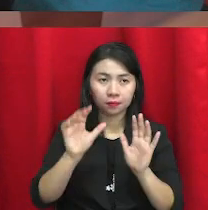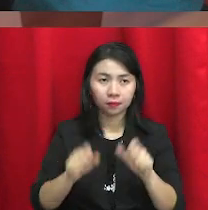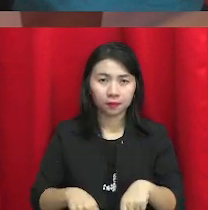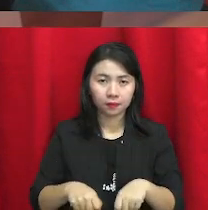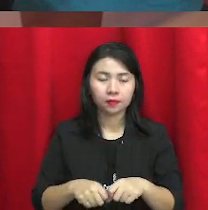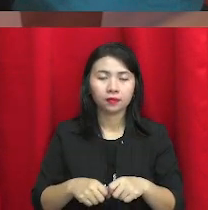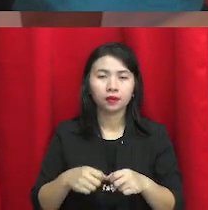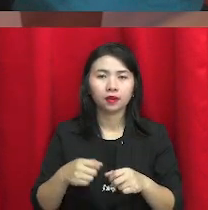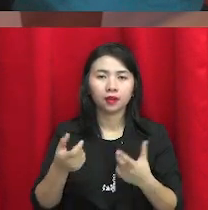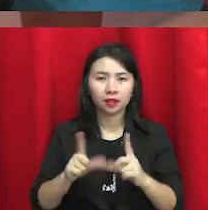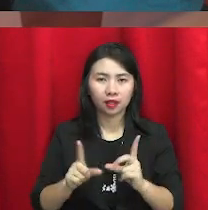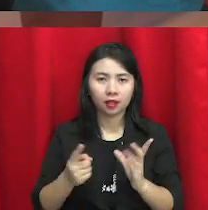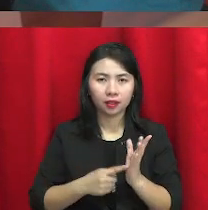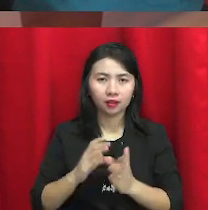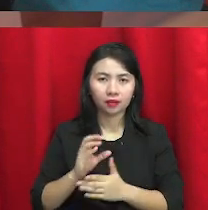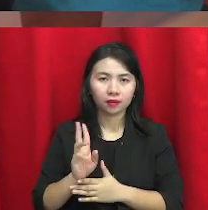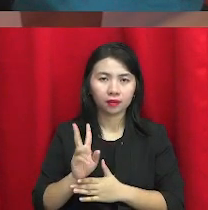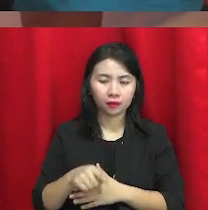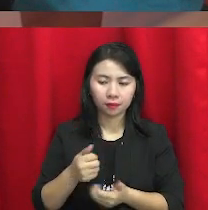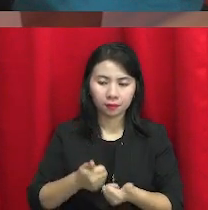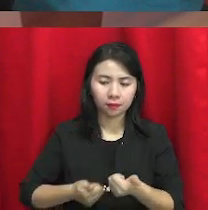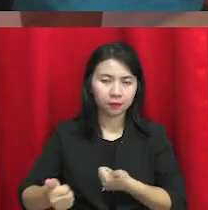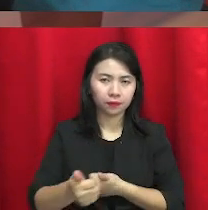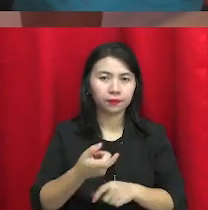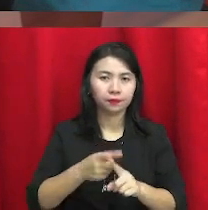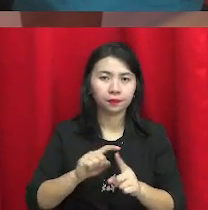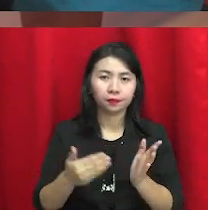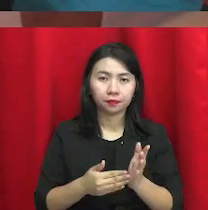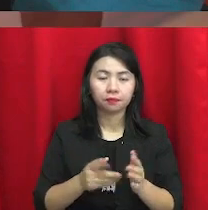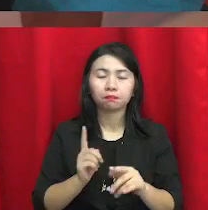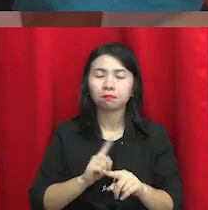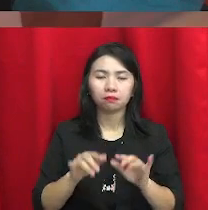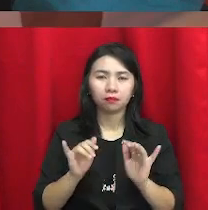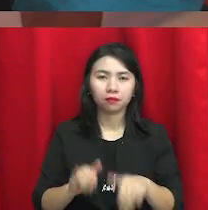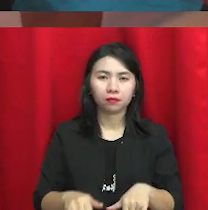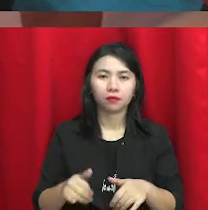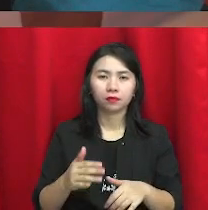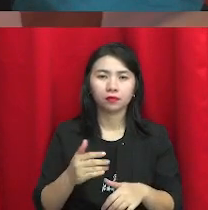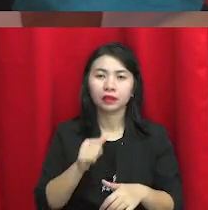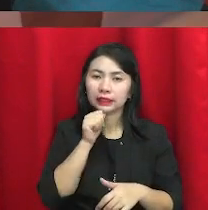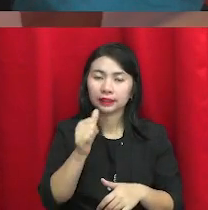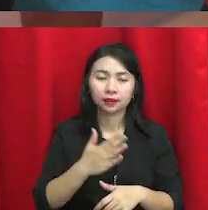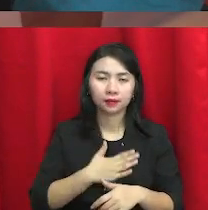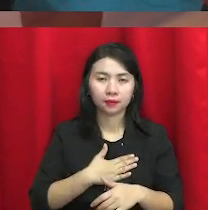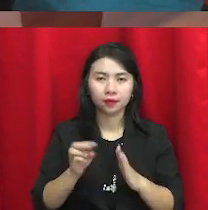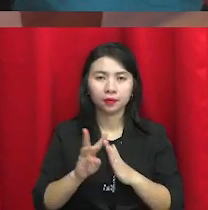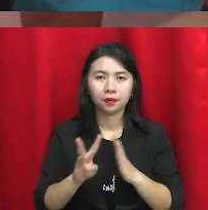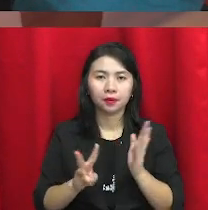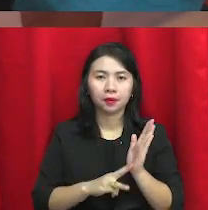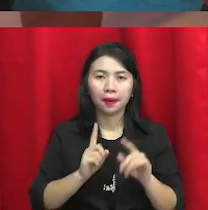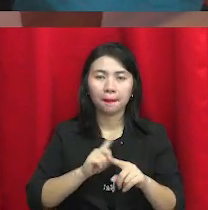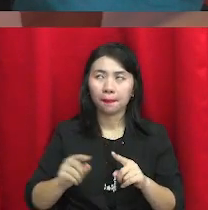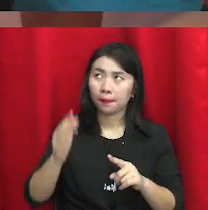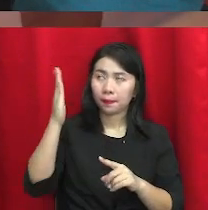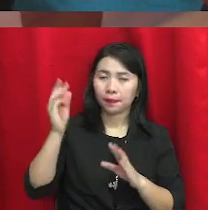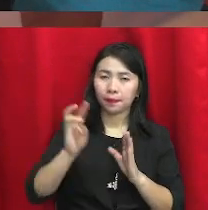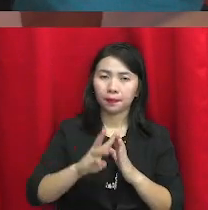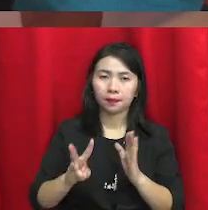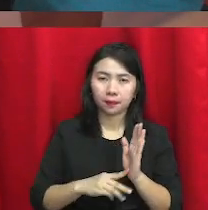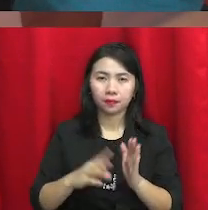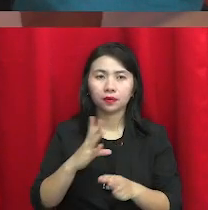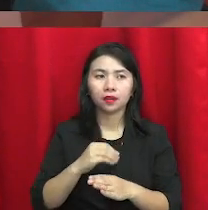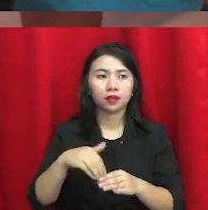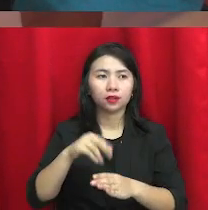cup pass from me. Nevertheless, not as I will, but as thou wilt. Then let's drop down to verse number